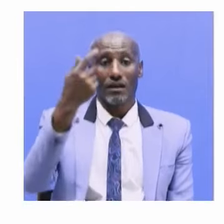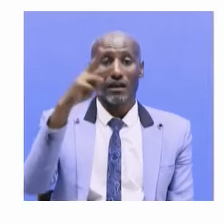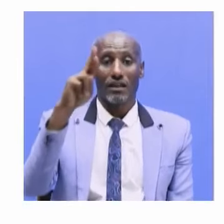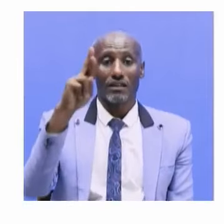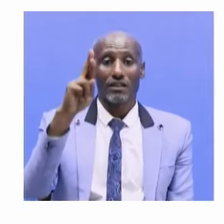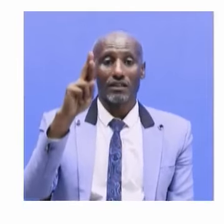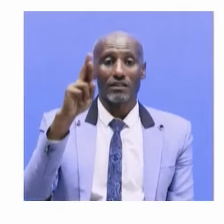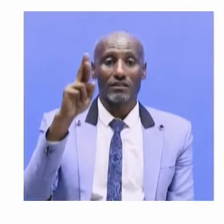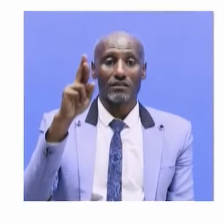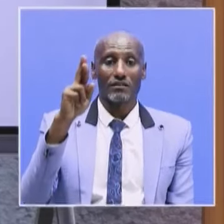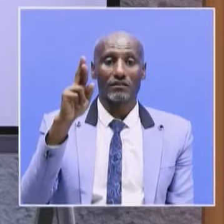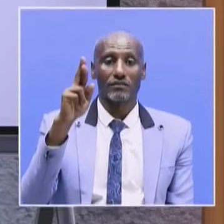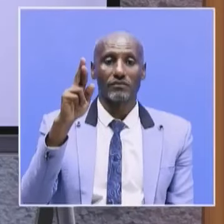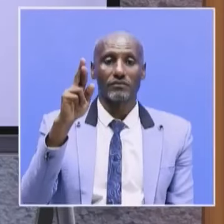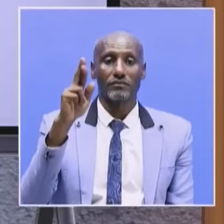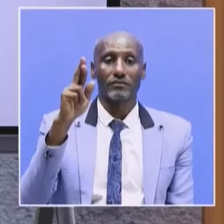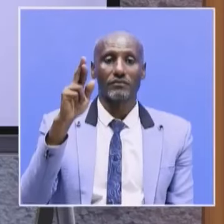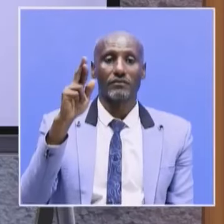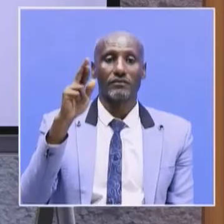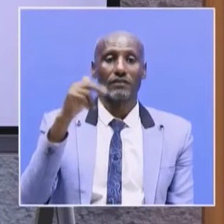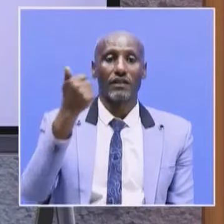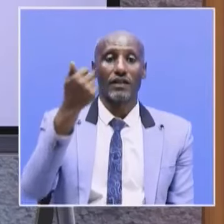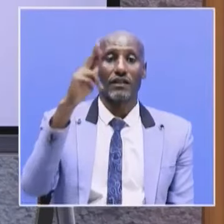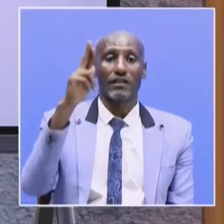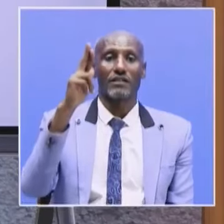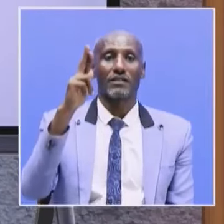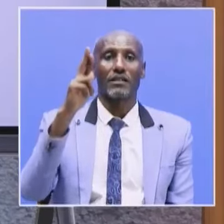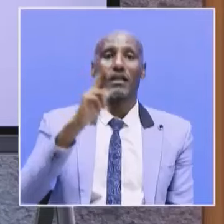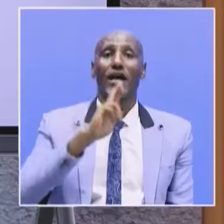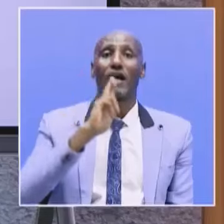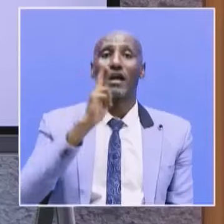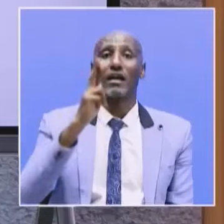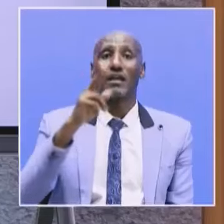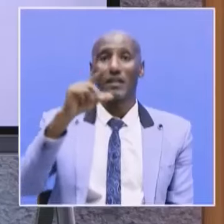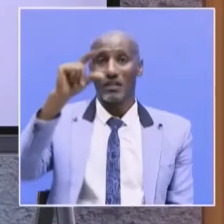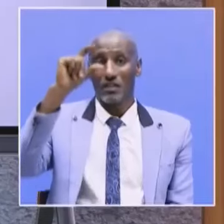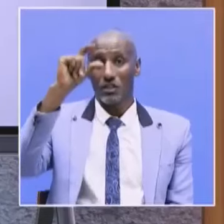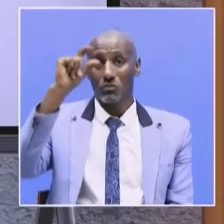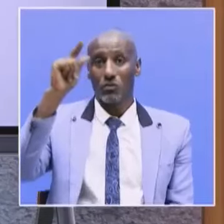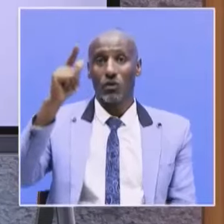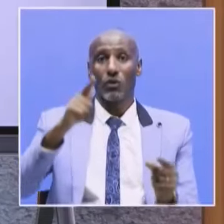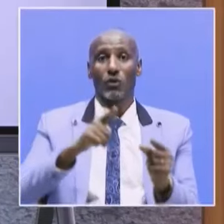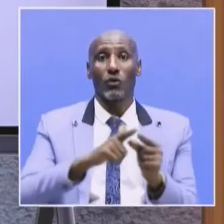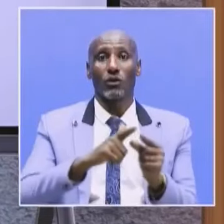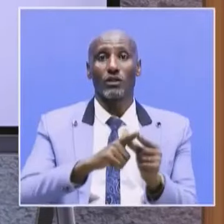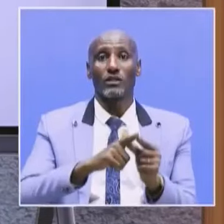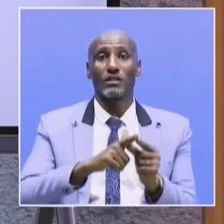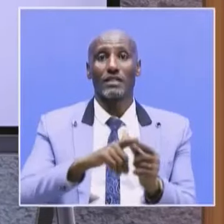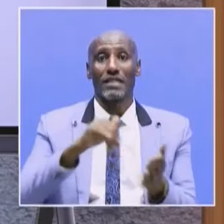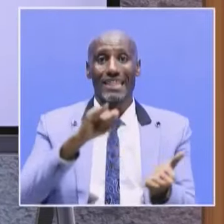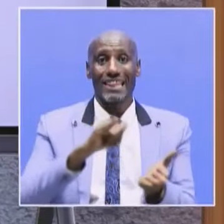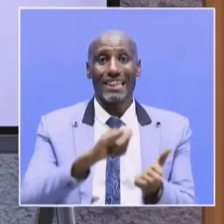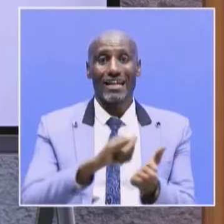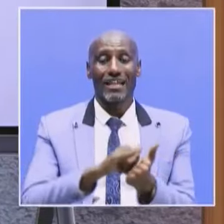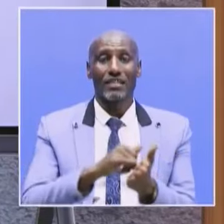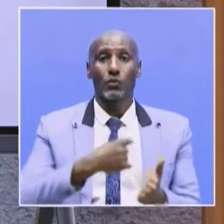So, students, when we come to articles are small words that we can use